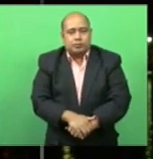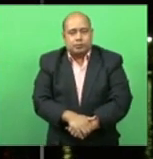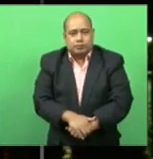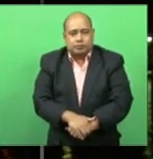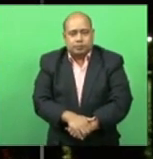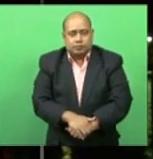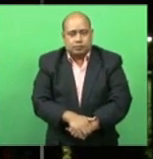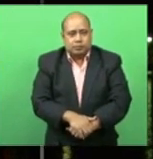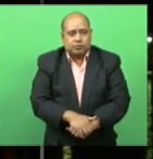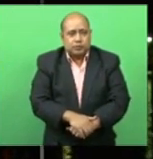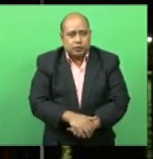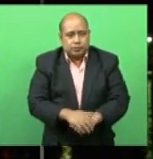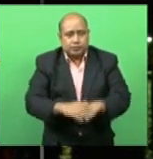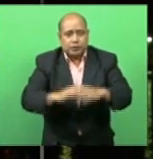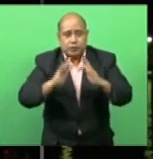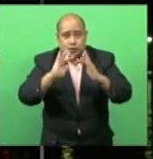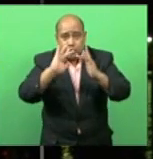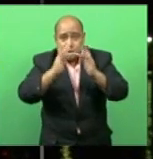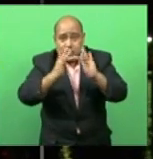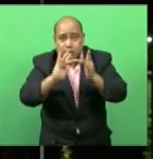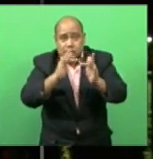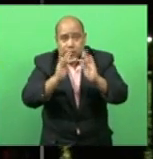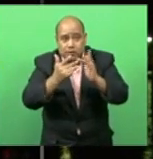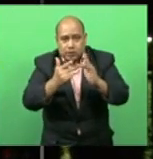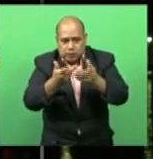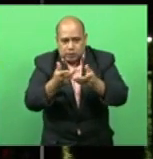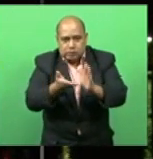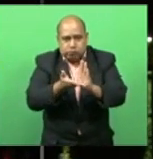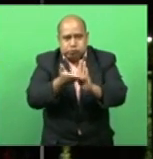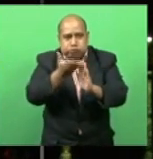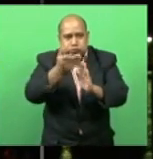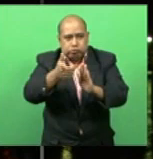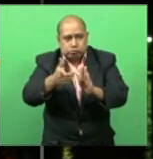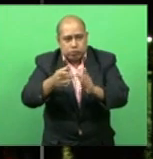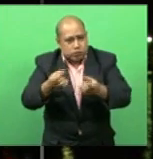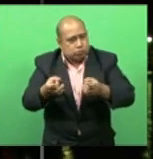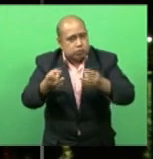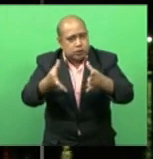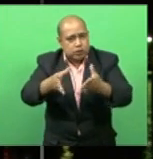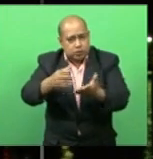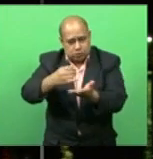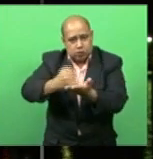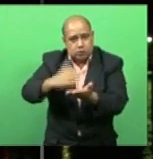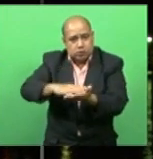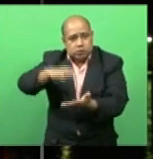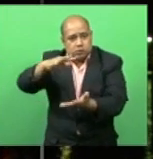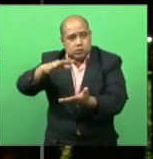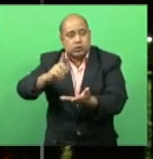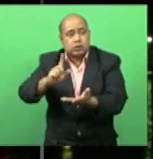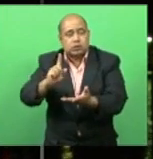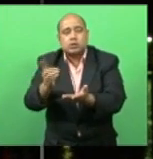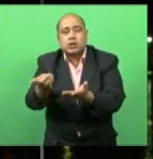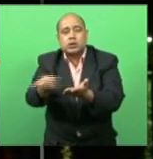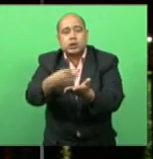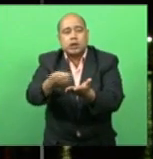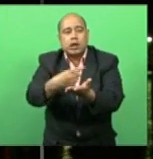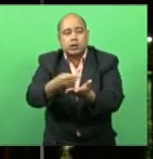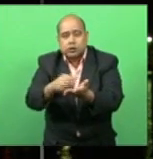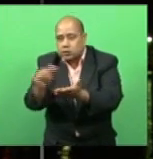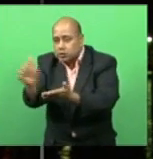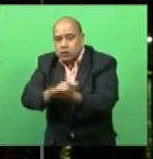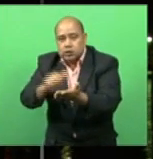Internet service providers are being encouraged to be ready for an increase in data usage on a long-term basis given current